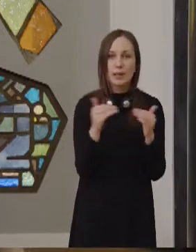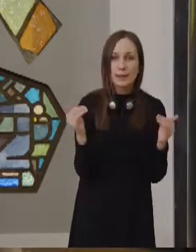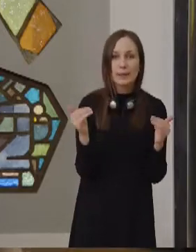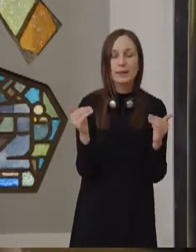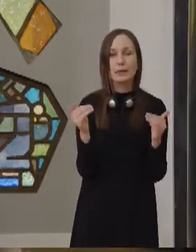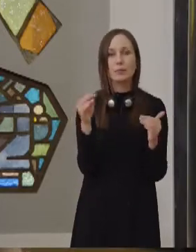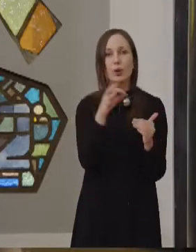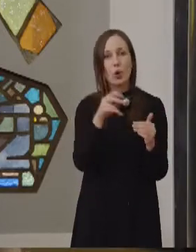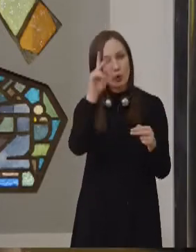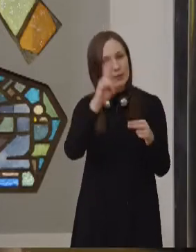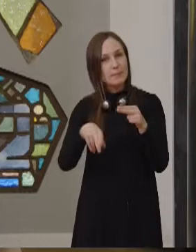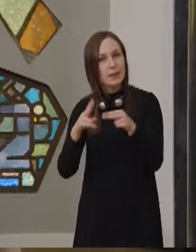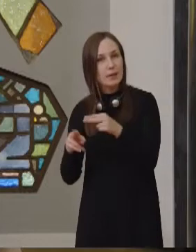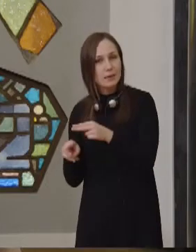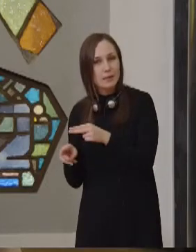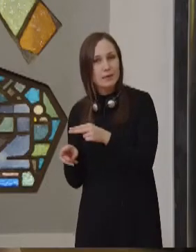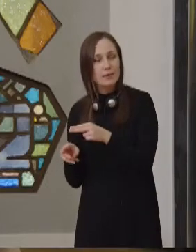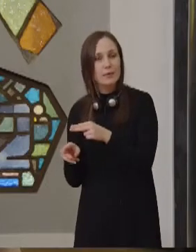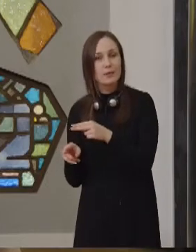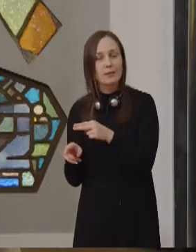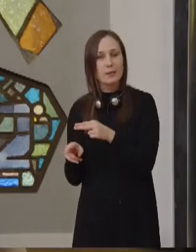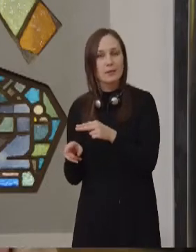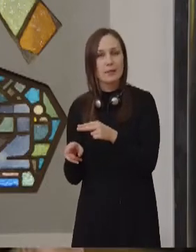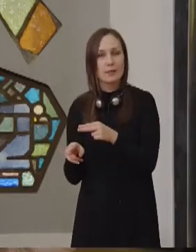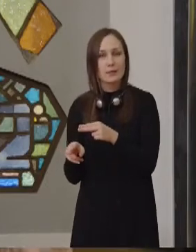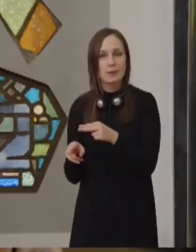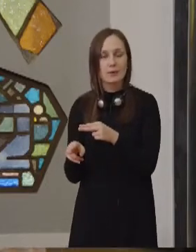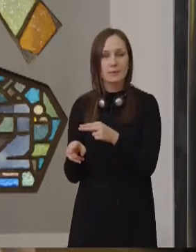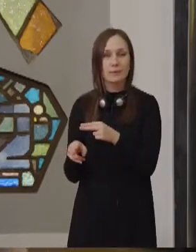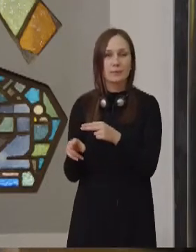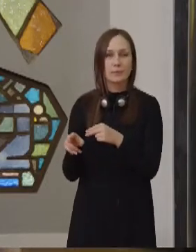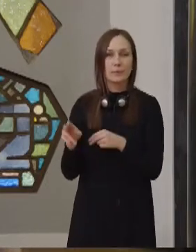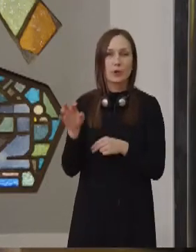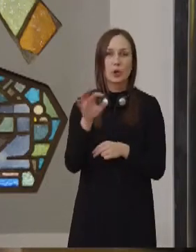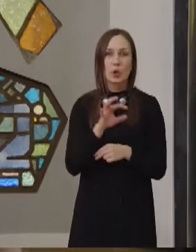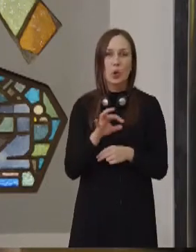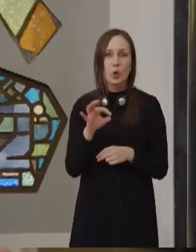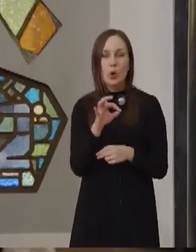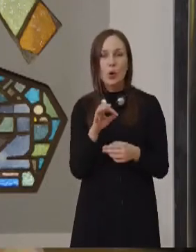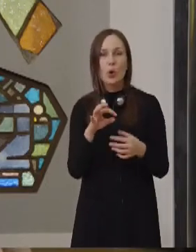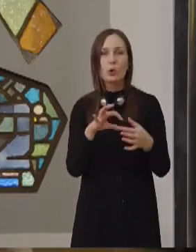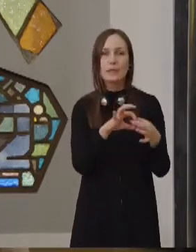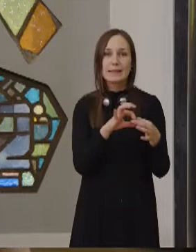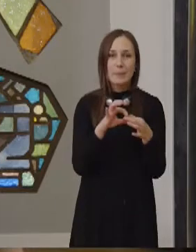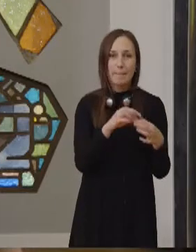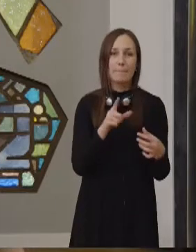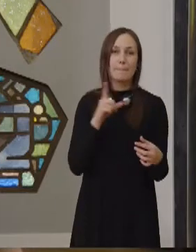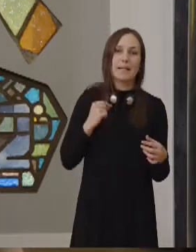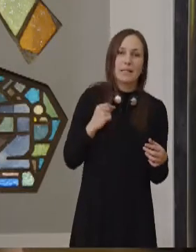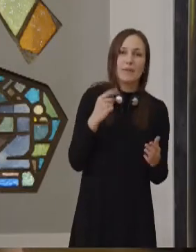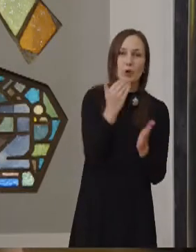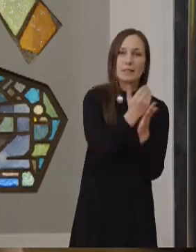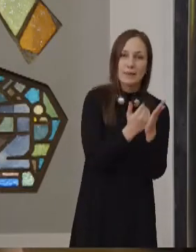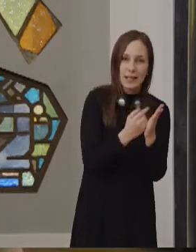which consequently all the solutions related to equality, dėl santykių įteisinimo su partnerystės įstatymu